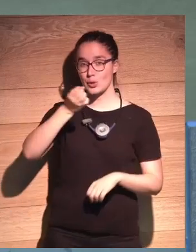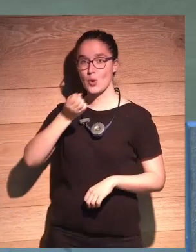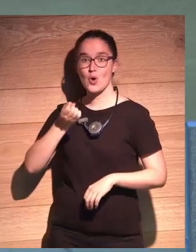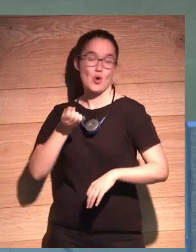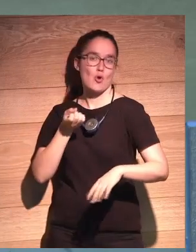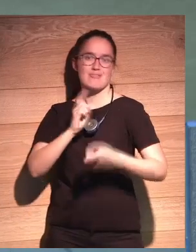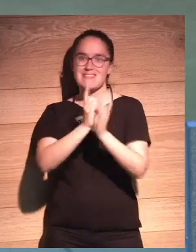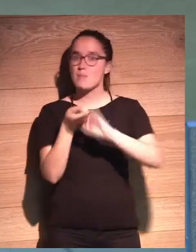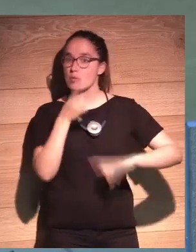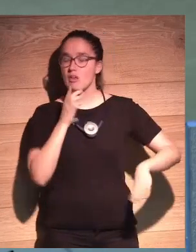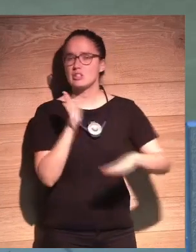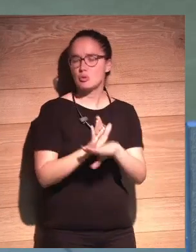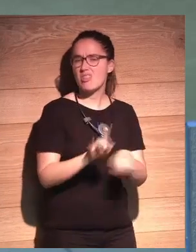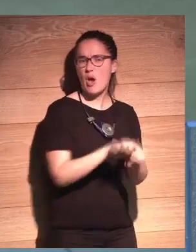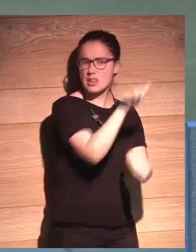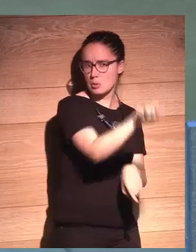in behaviors,